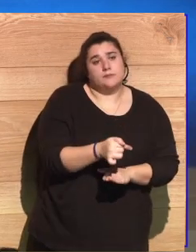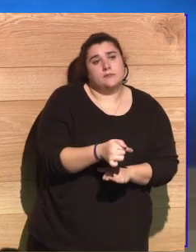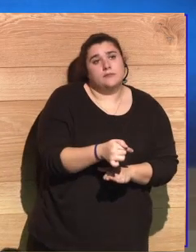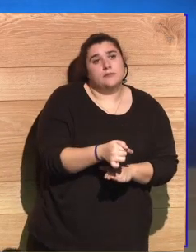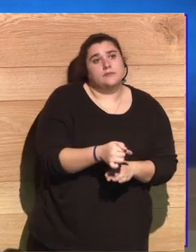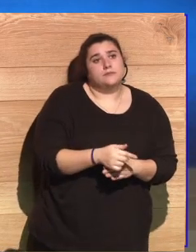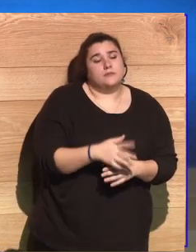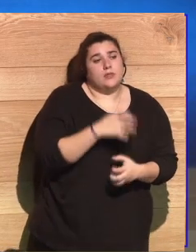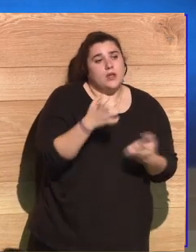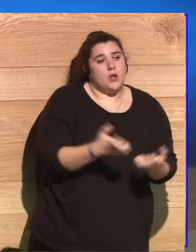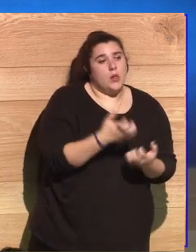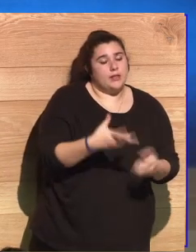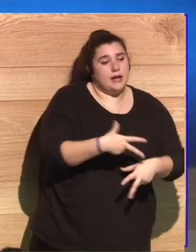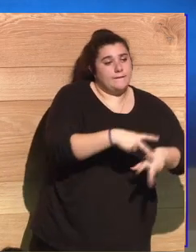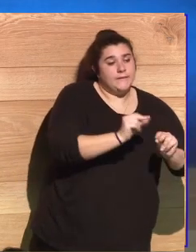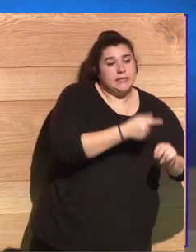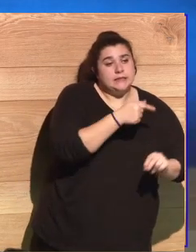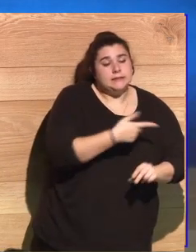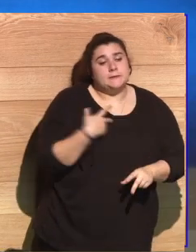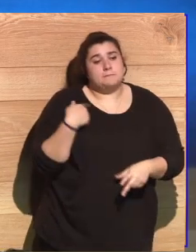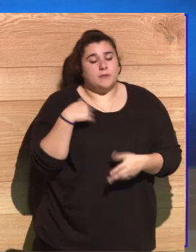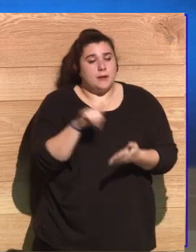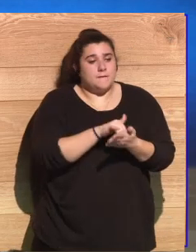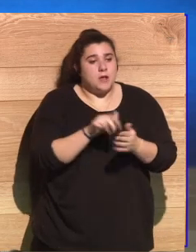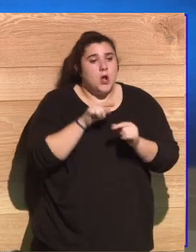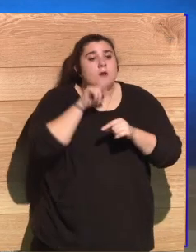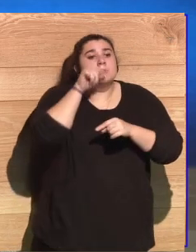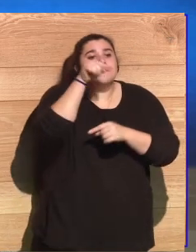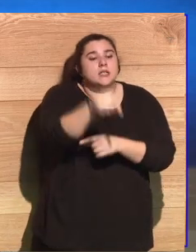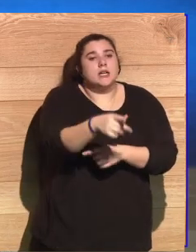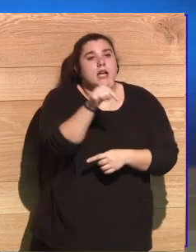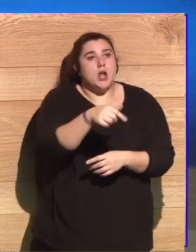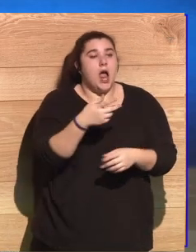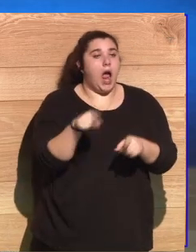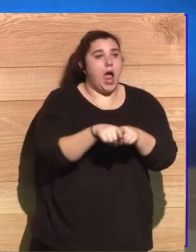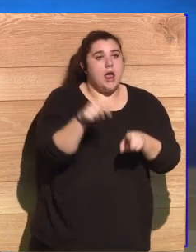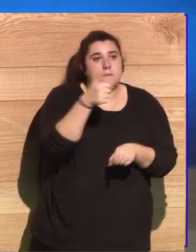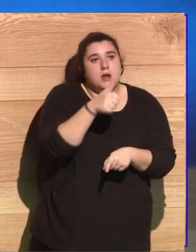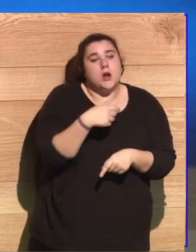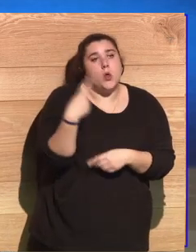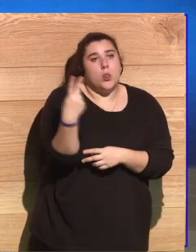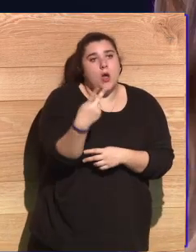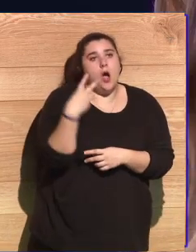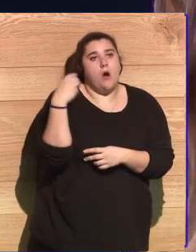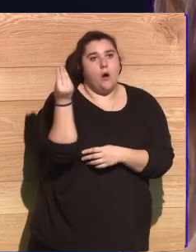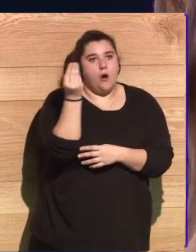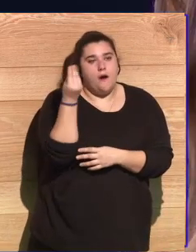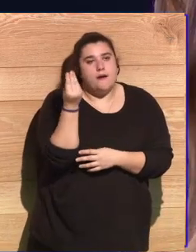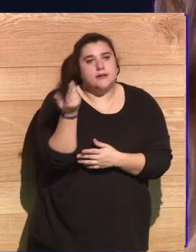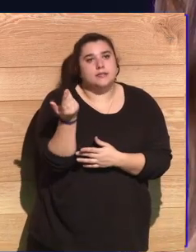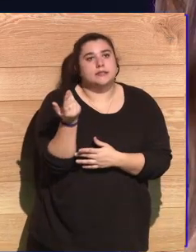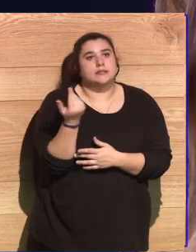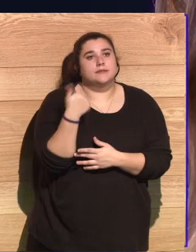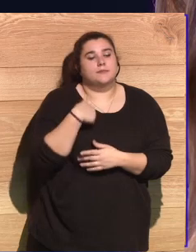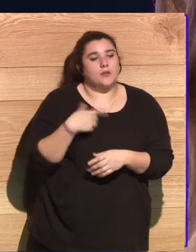back to New York, where I had two younger brothers who were in poor health, and as soon as I was old enough to take retirement from the